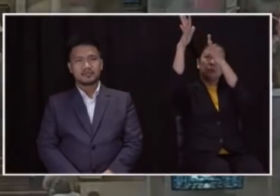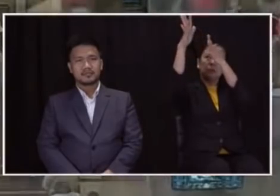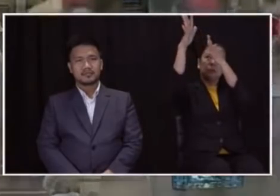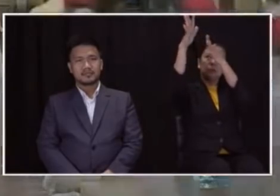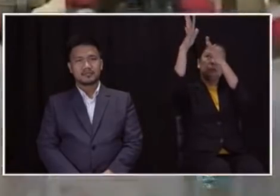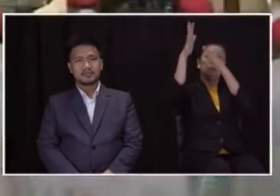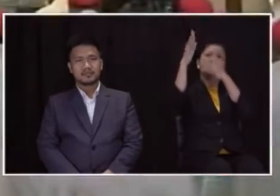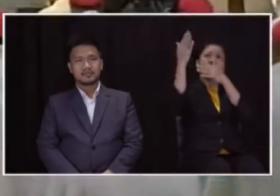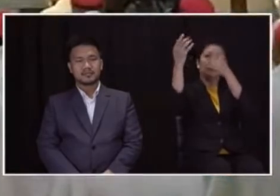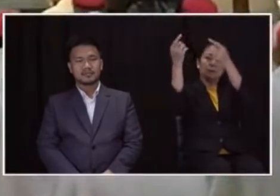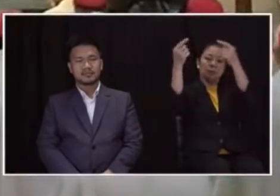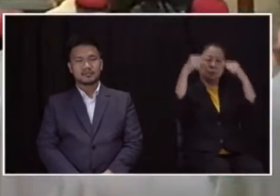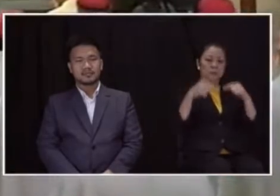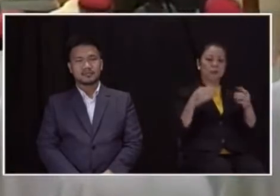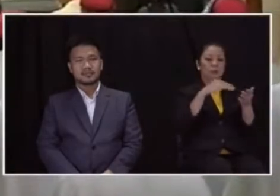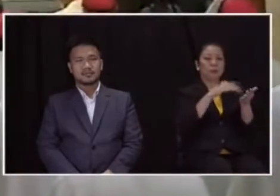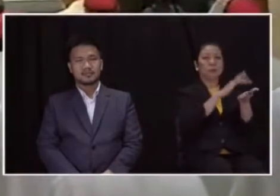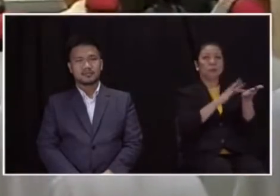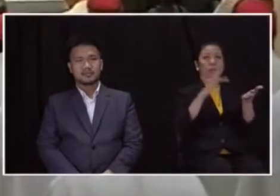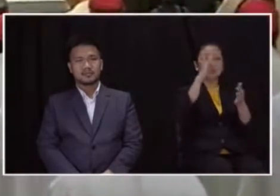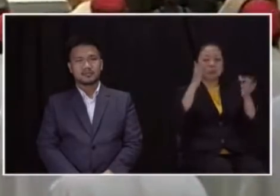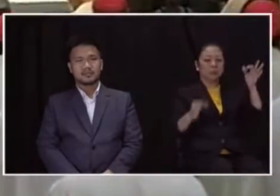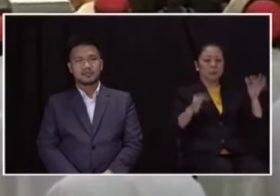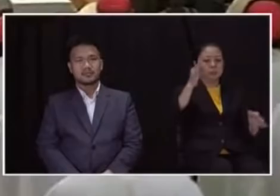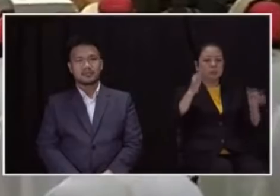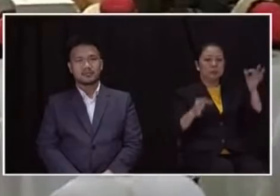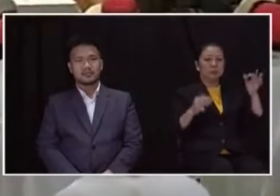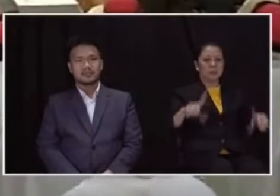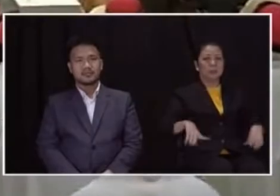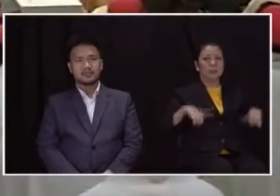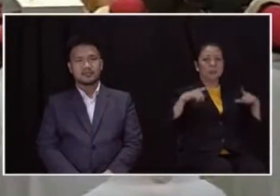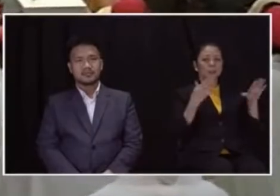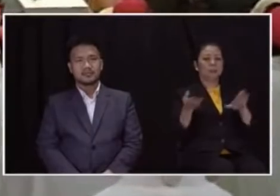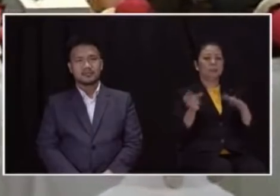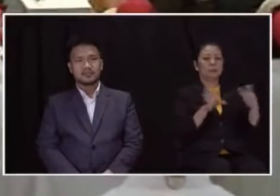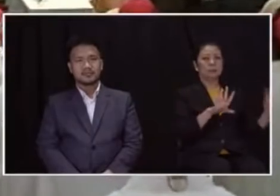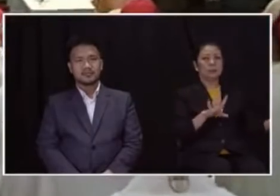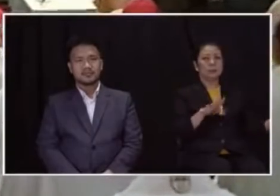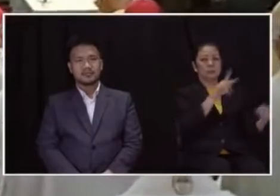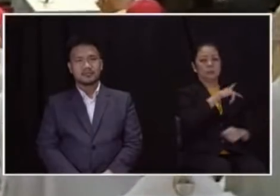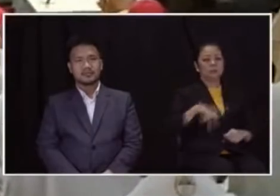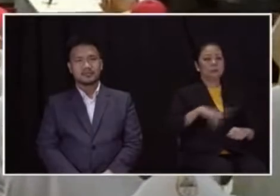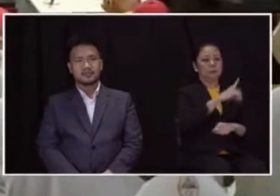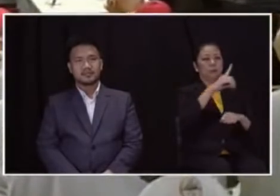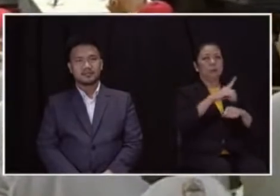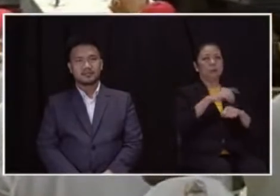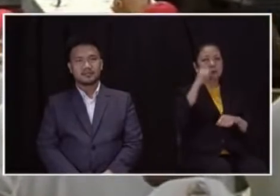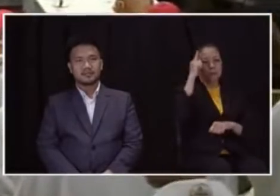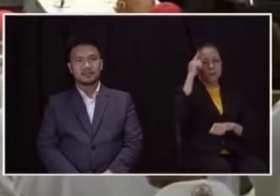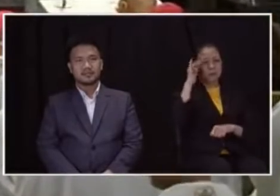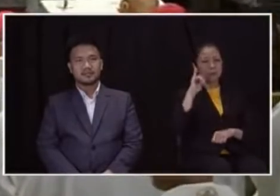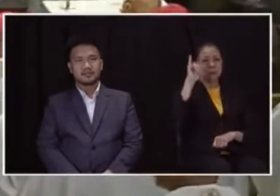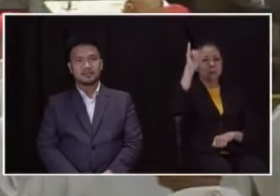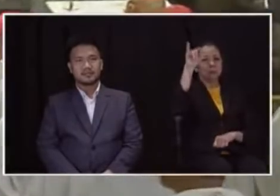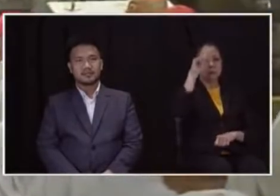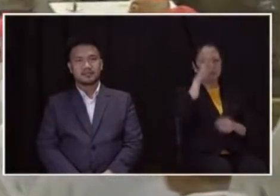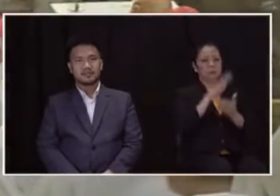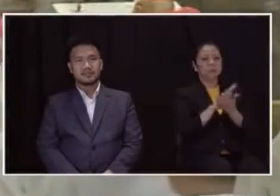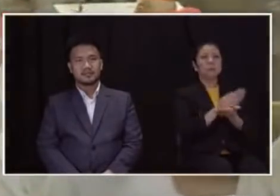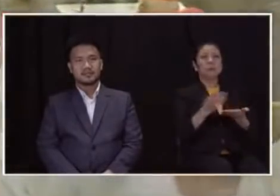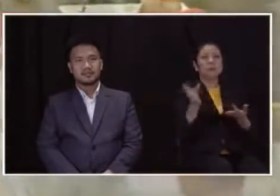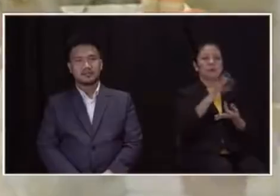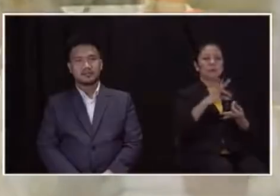Father. He will come again in glory to judge the living and the dead, and his kingdom will have no end. I believe in the